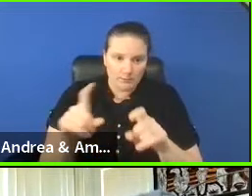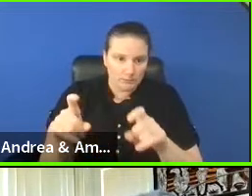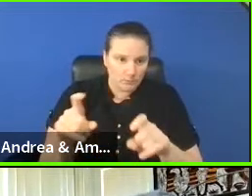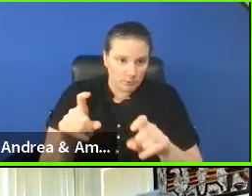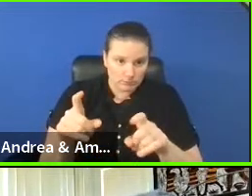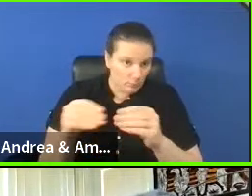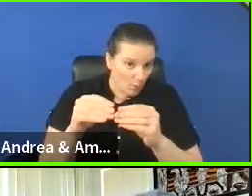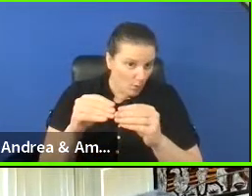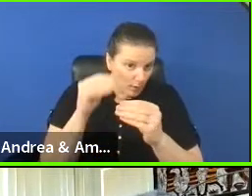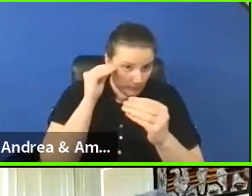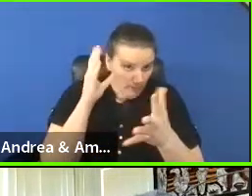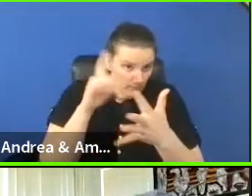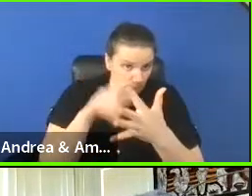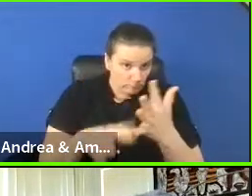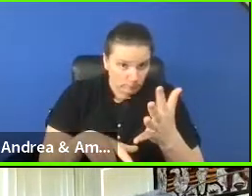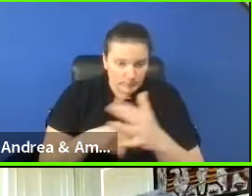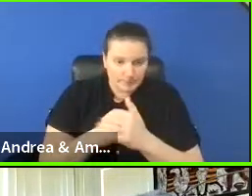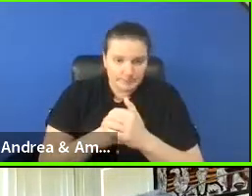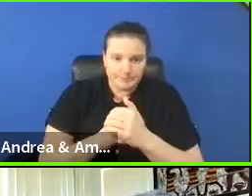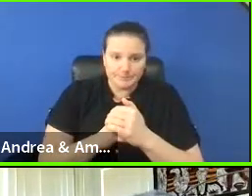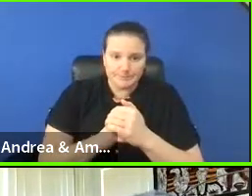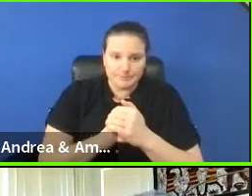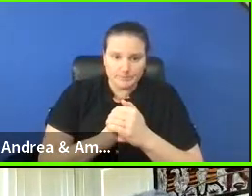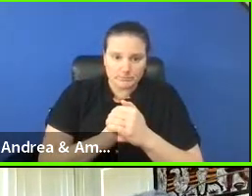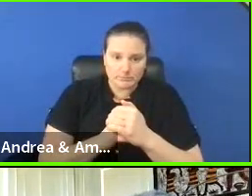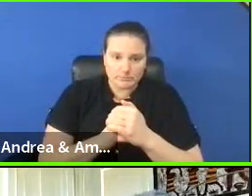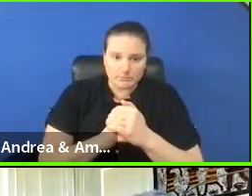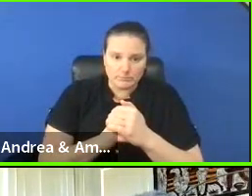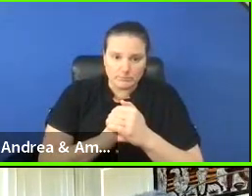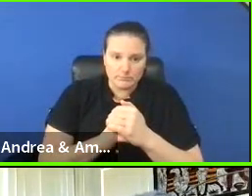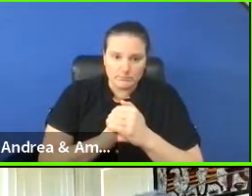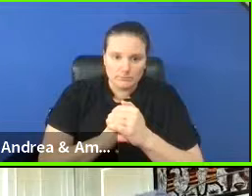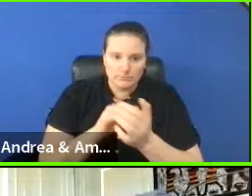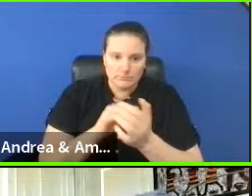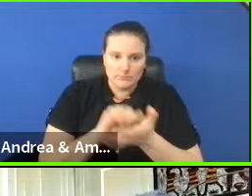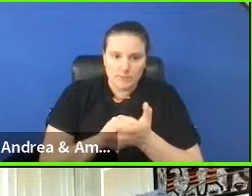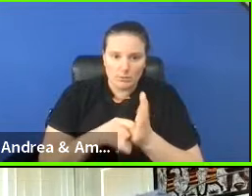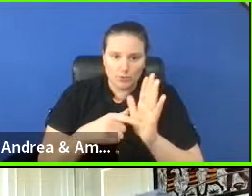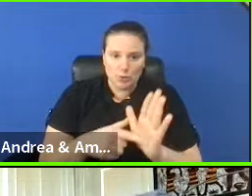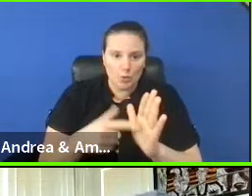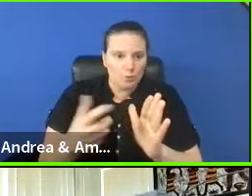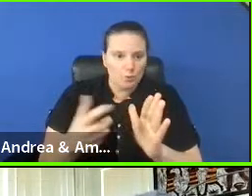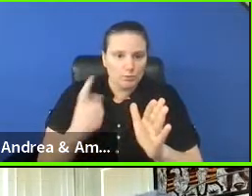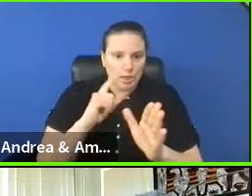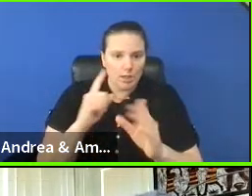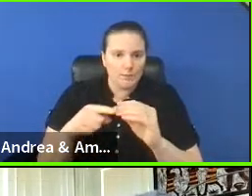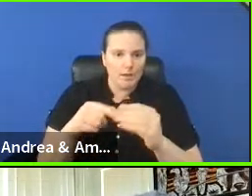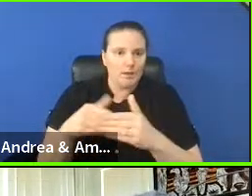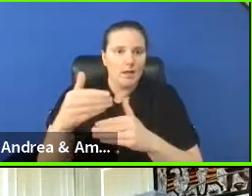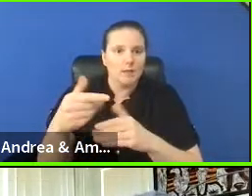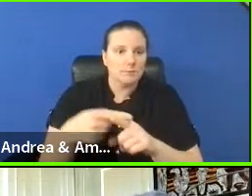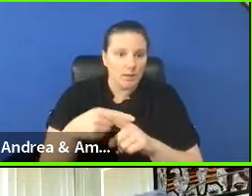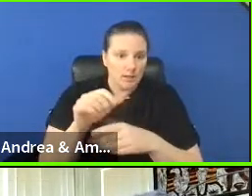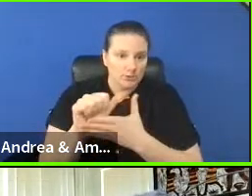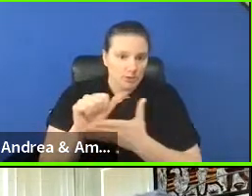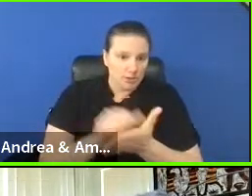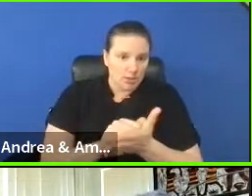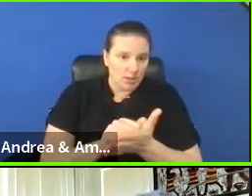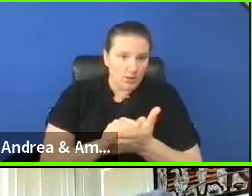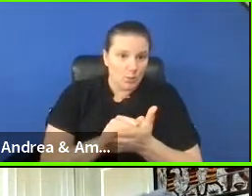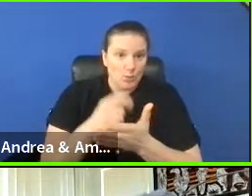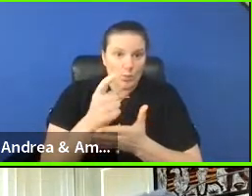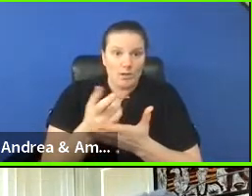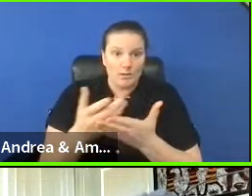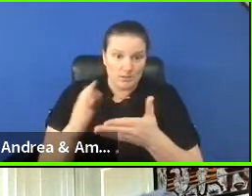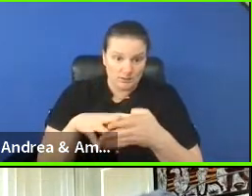additional insights. So I indicated that we would talk about what's going to be on next month's agenda. One of the things that was